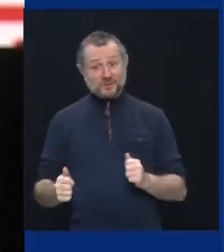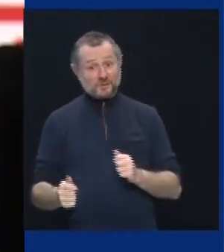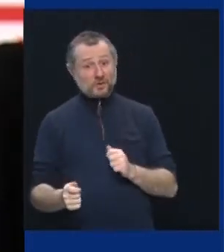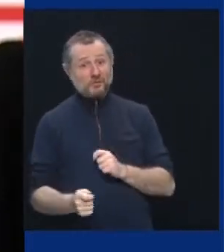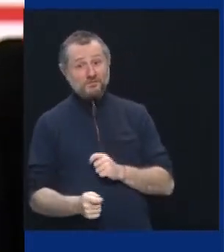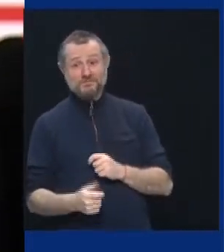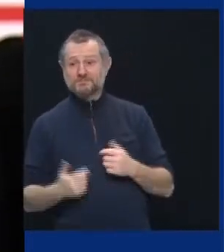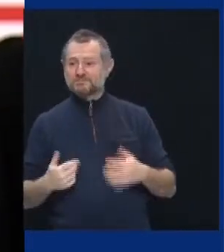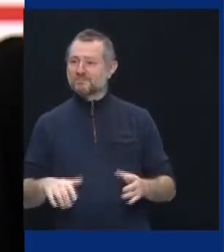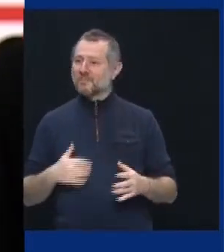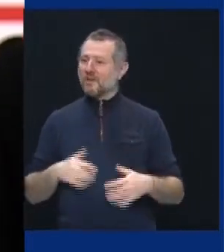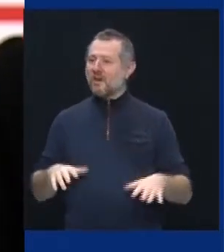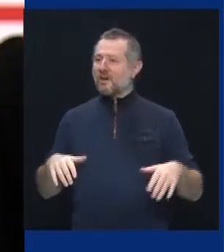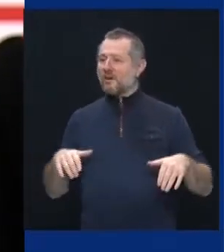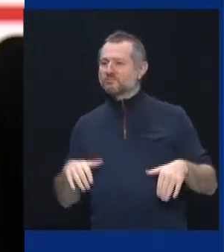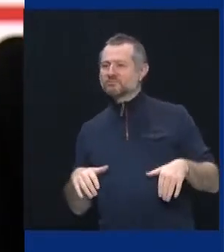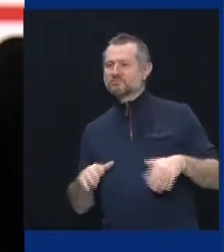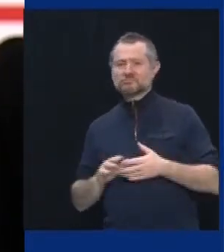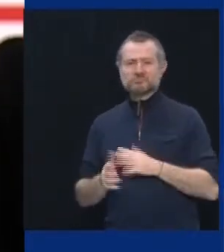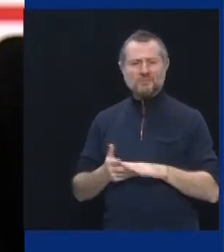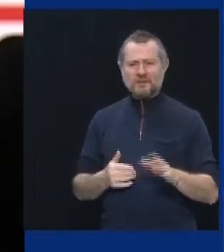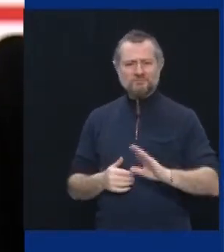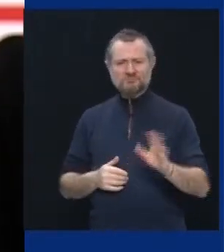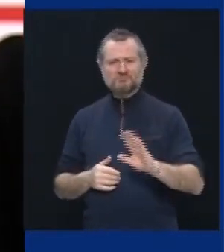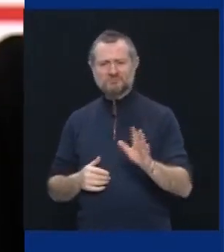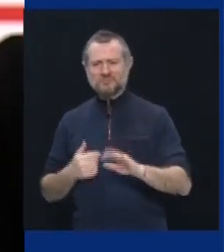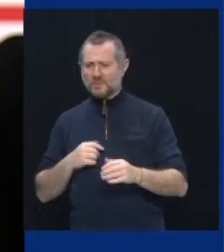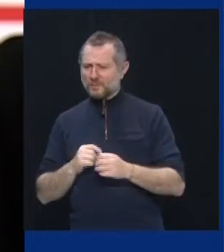doesn't just happen because somebody gets up and gives a